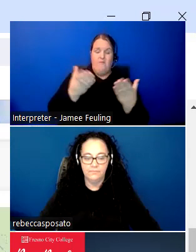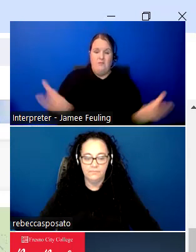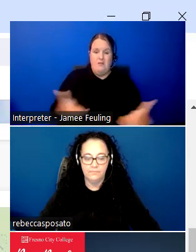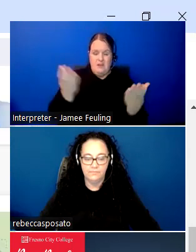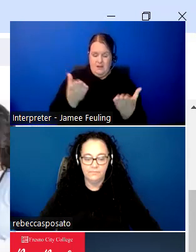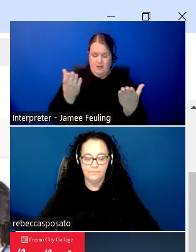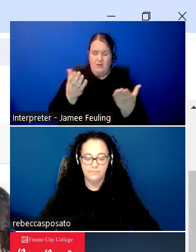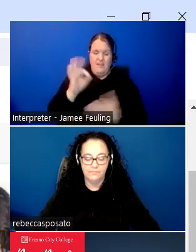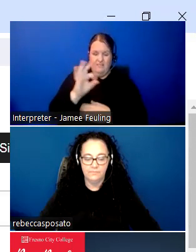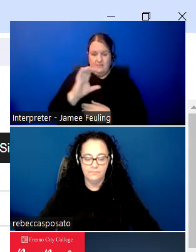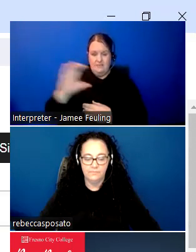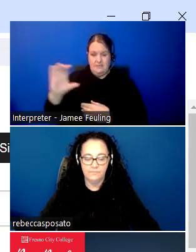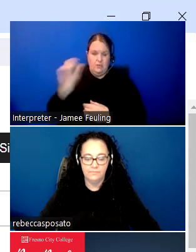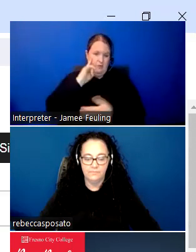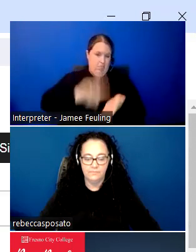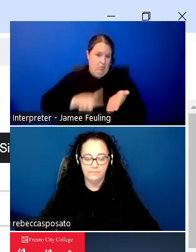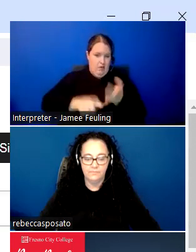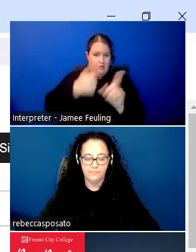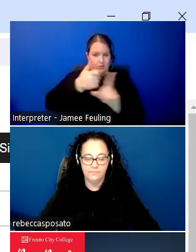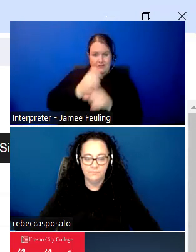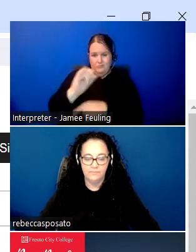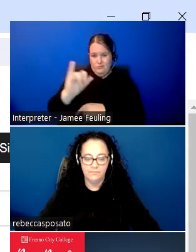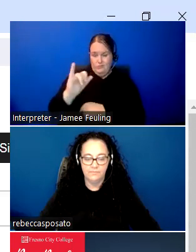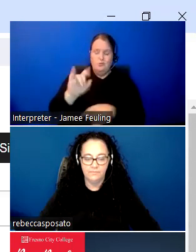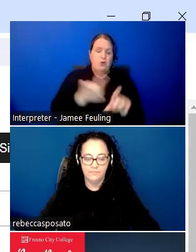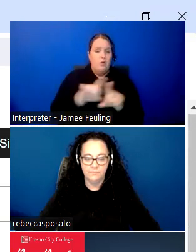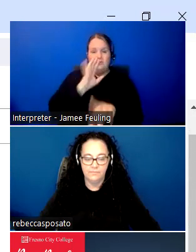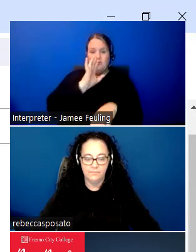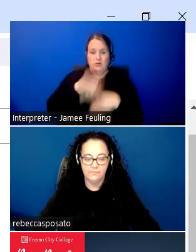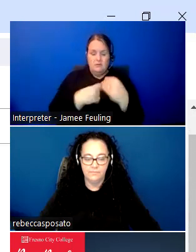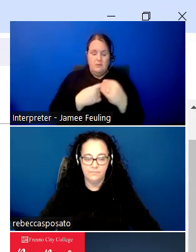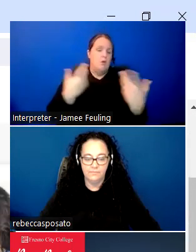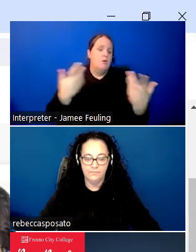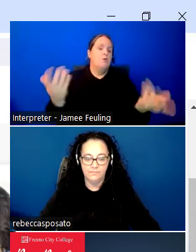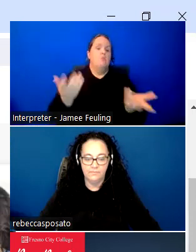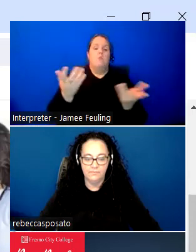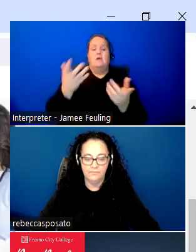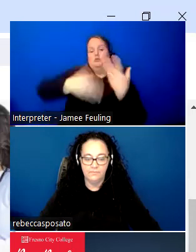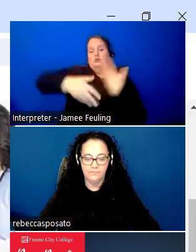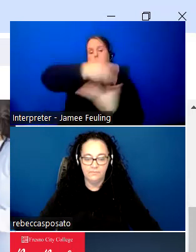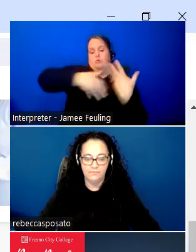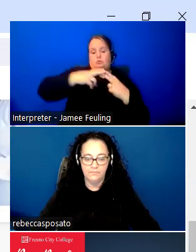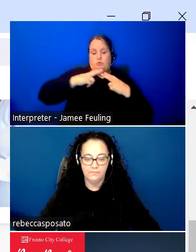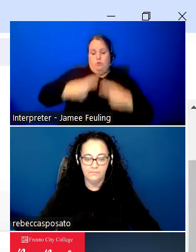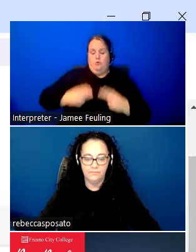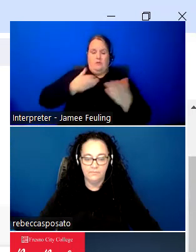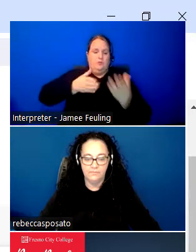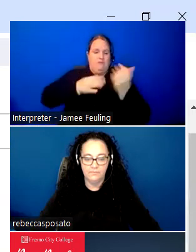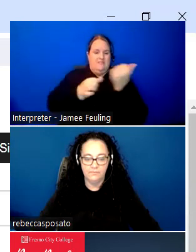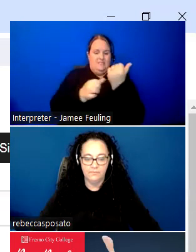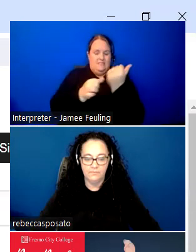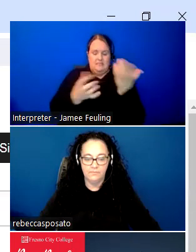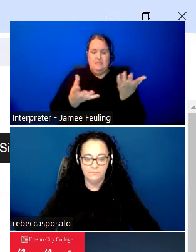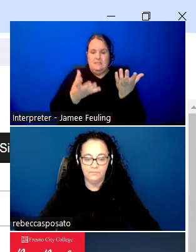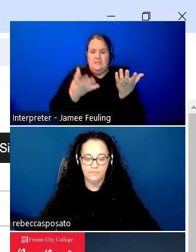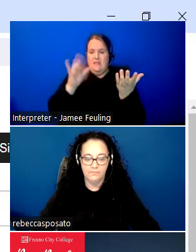College, which you can look at. And then it talks about what a social and human service assistant, which again is kind